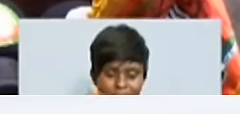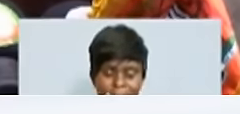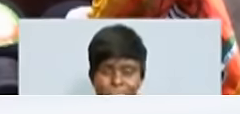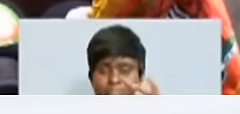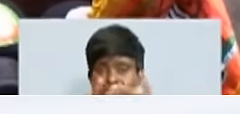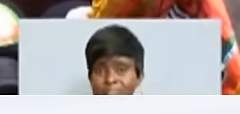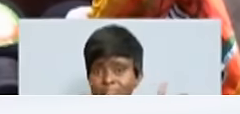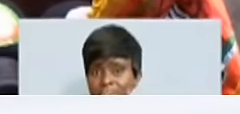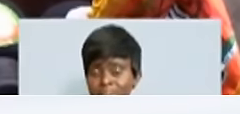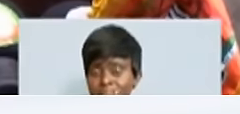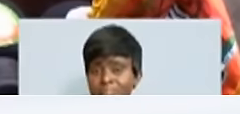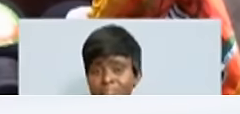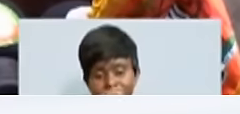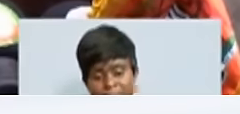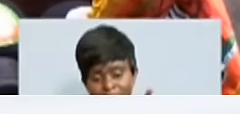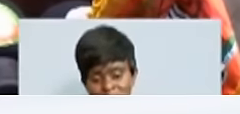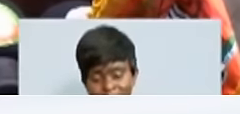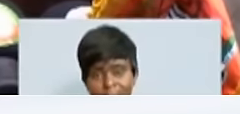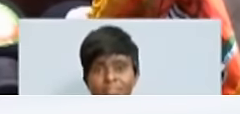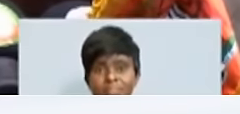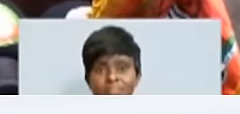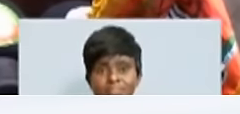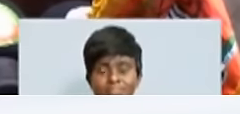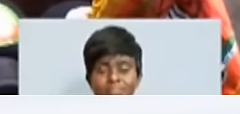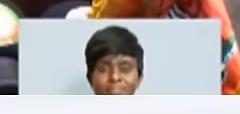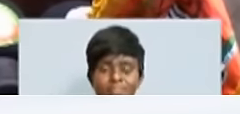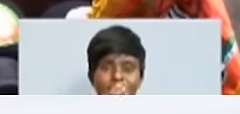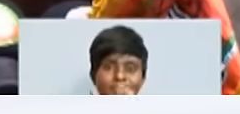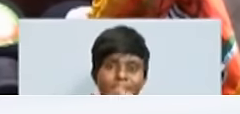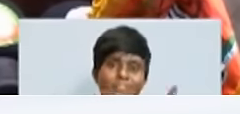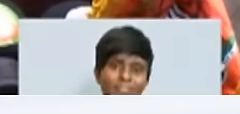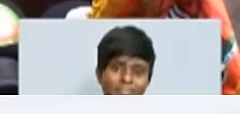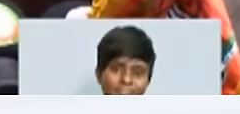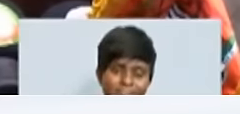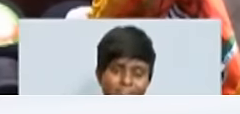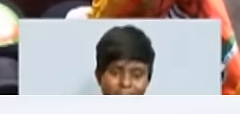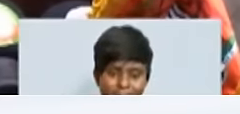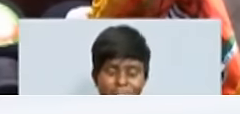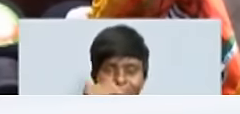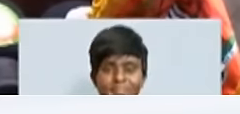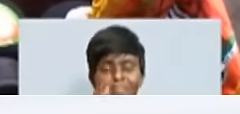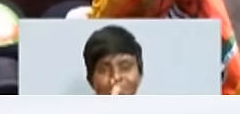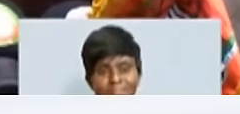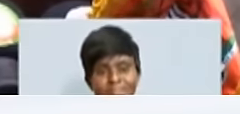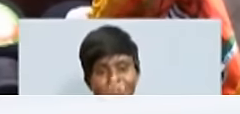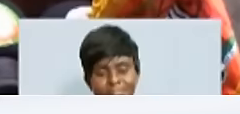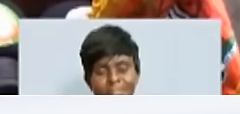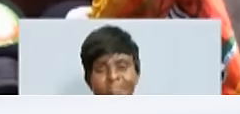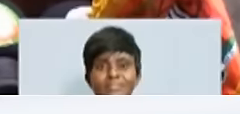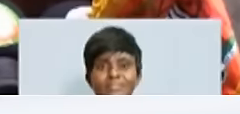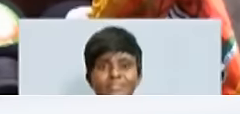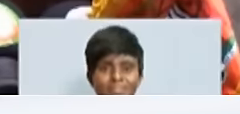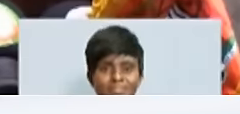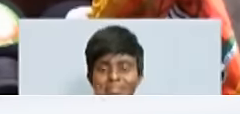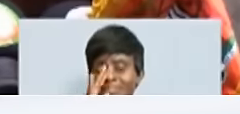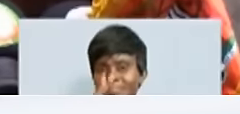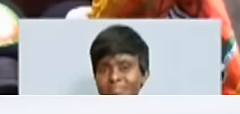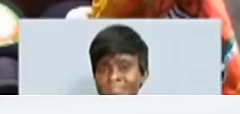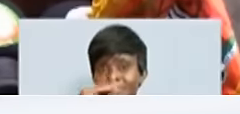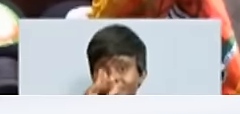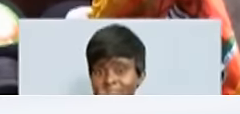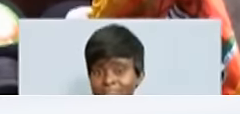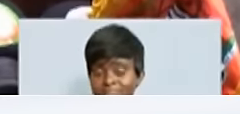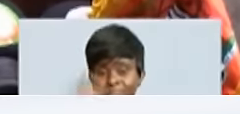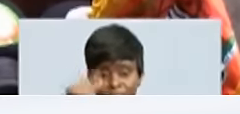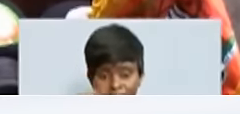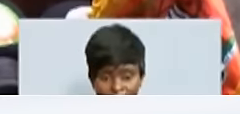virtues of democracy, good governance, and the rule of law. Madam Speaker,